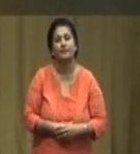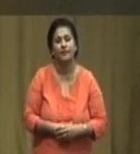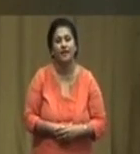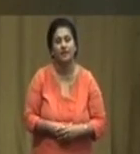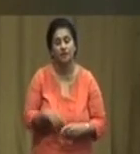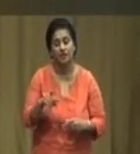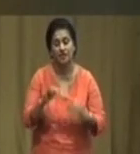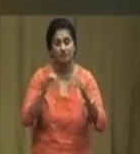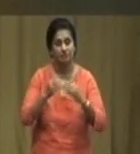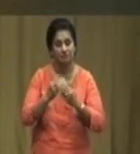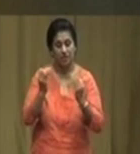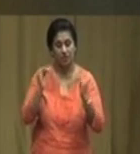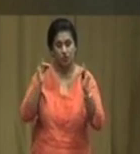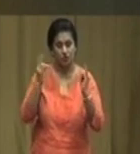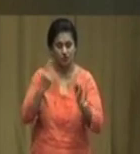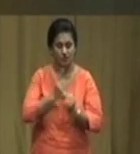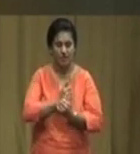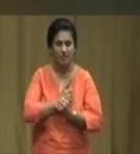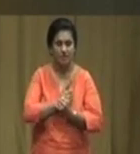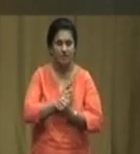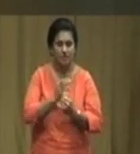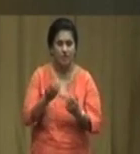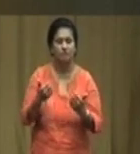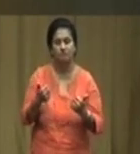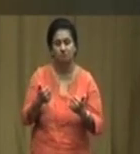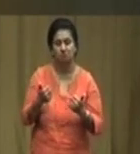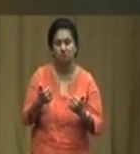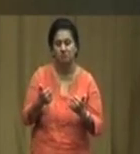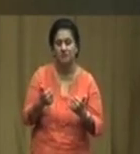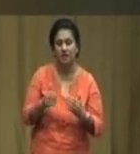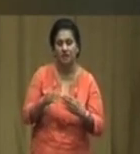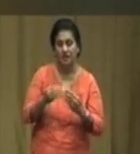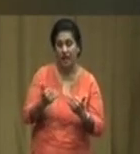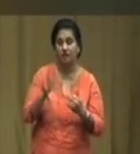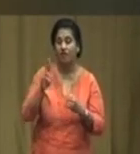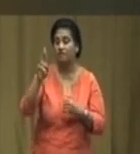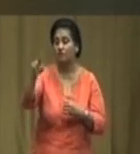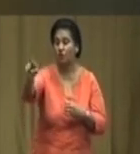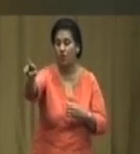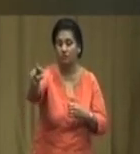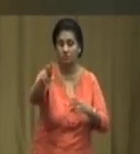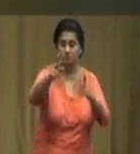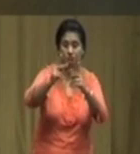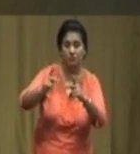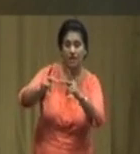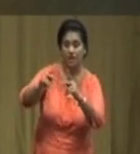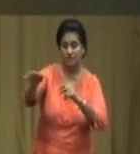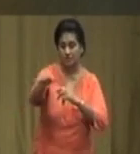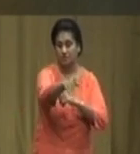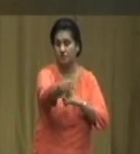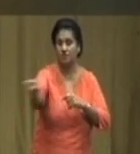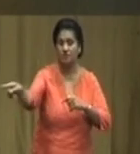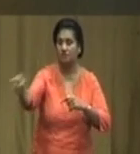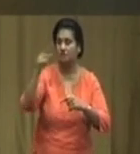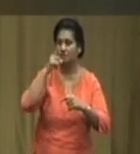us. It's quite remarkable the amount of fibre optic cable that's going to be rolled out to some of the more remote places in our setup in the next